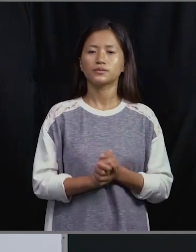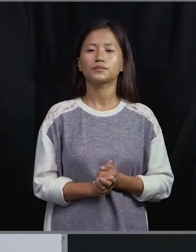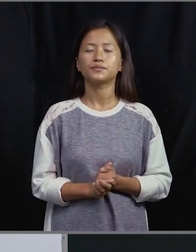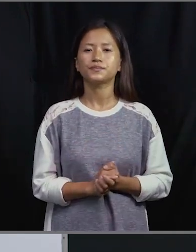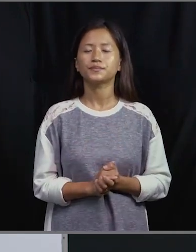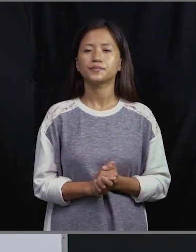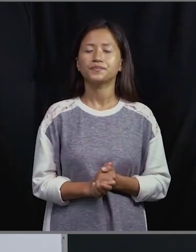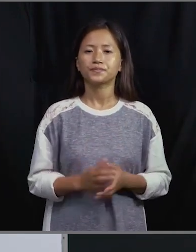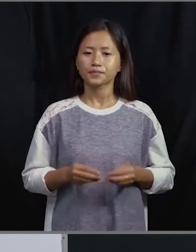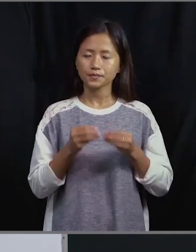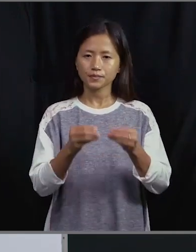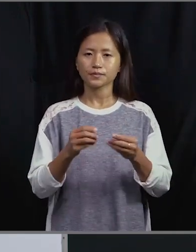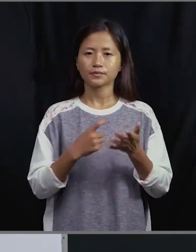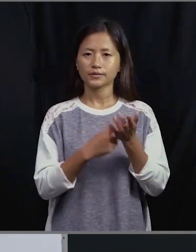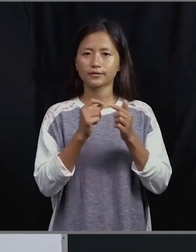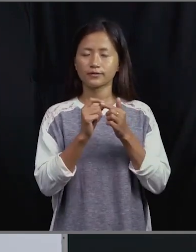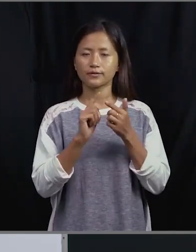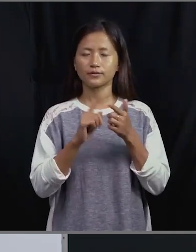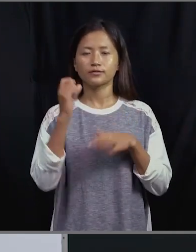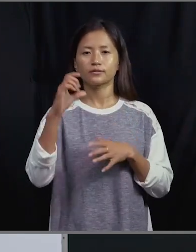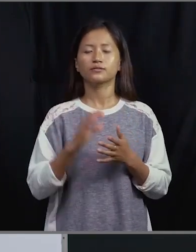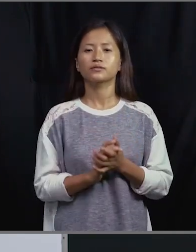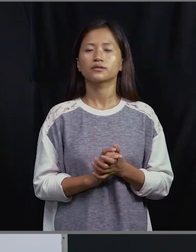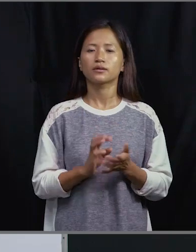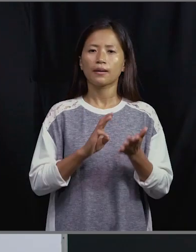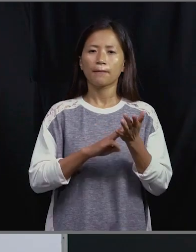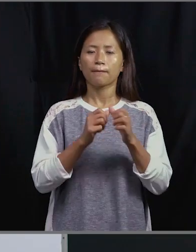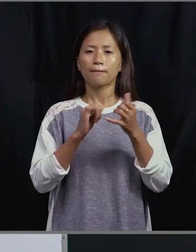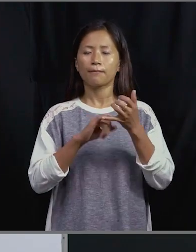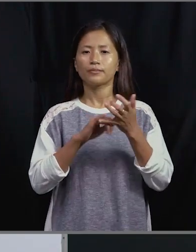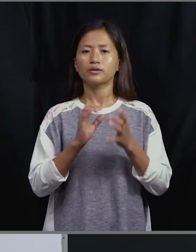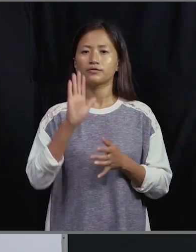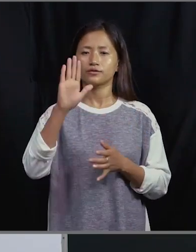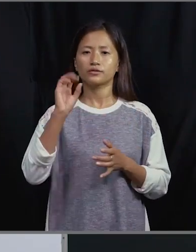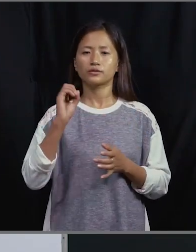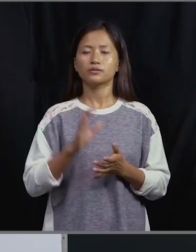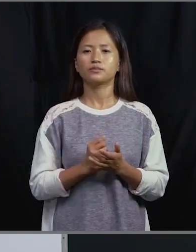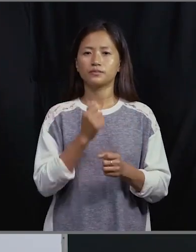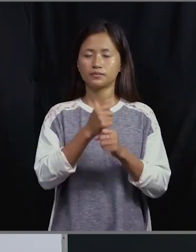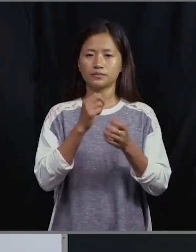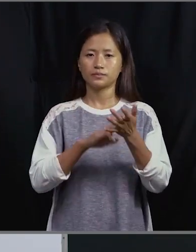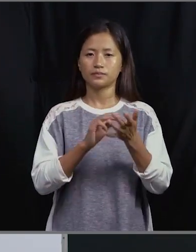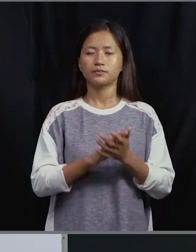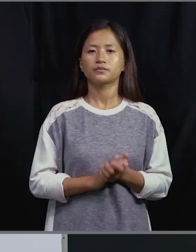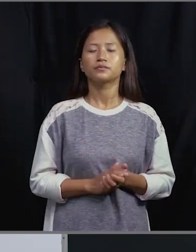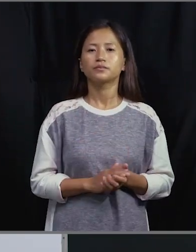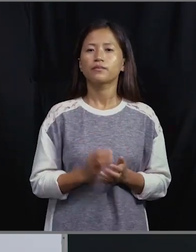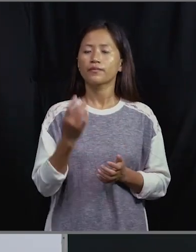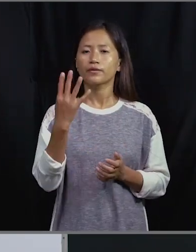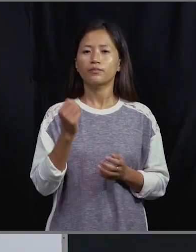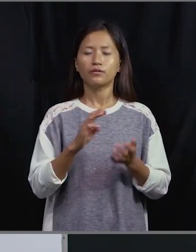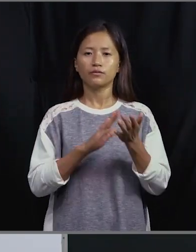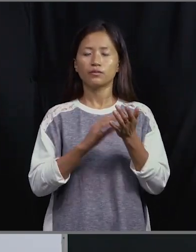Now, in this given reaction, the mass of nitrogen is 50 grams. So number of